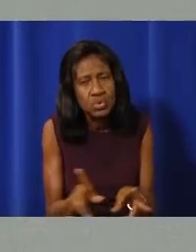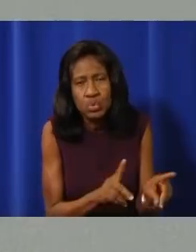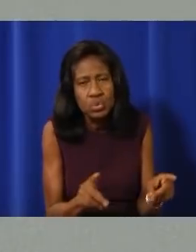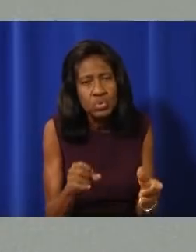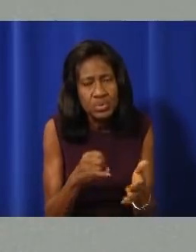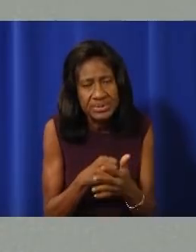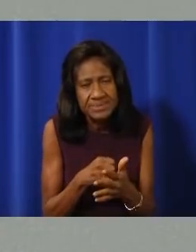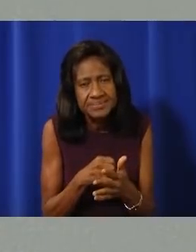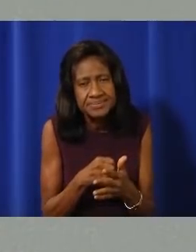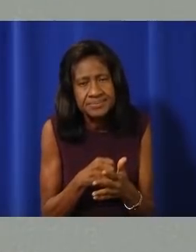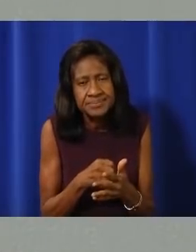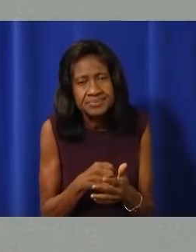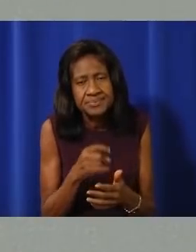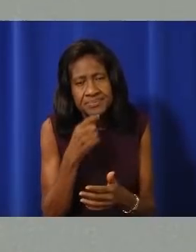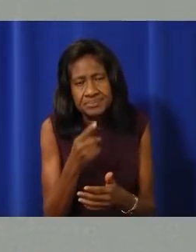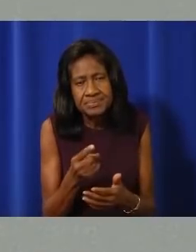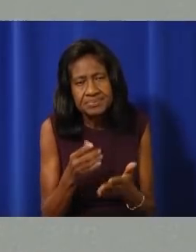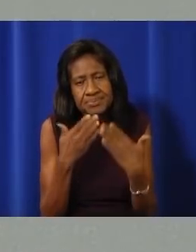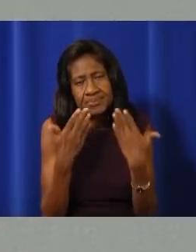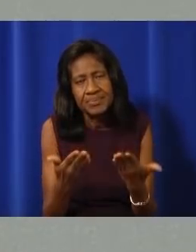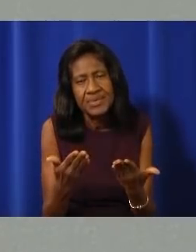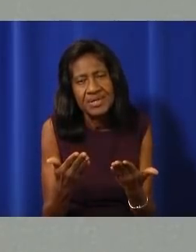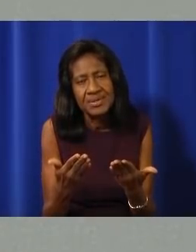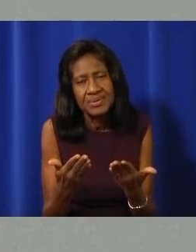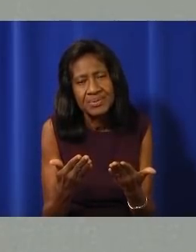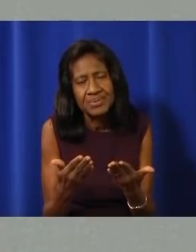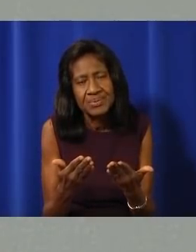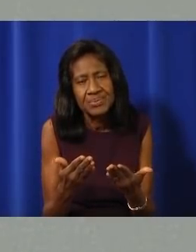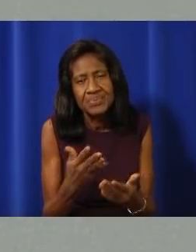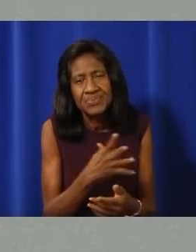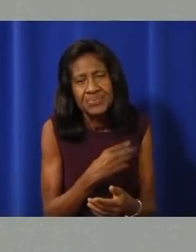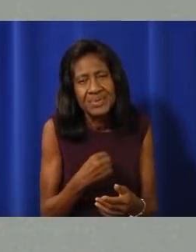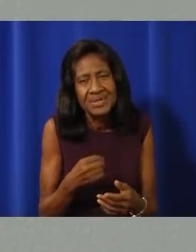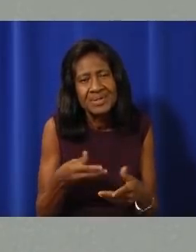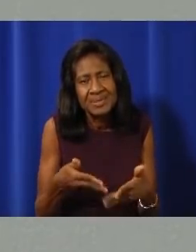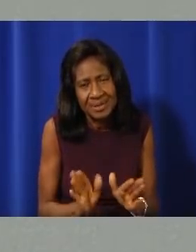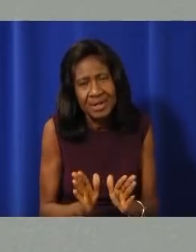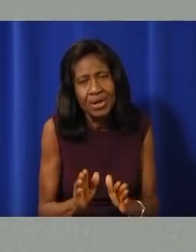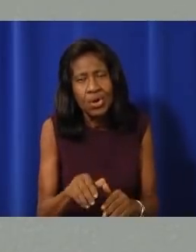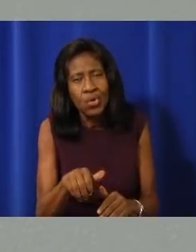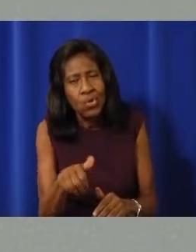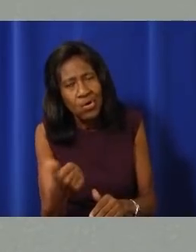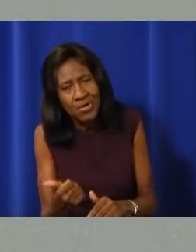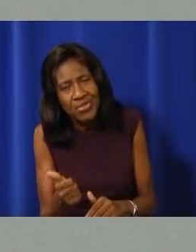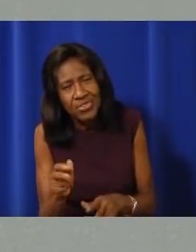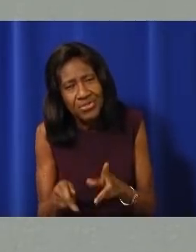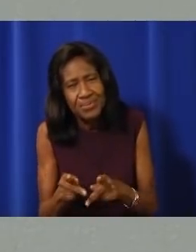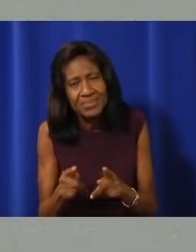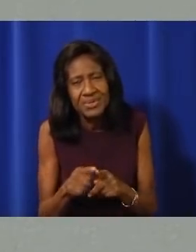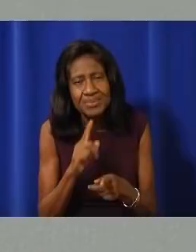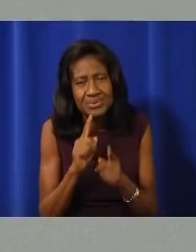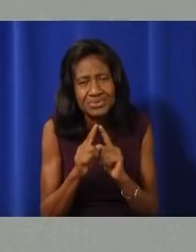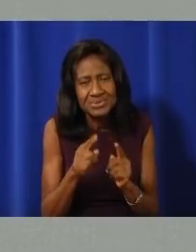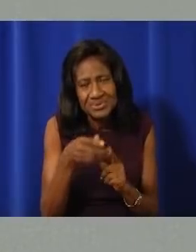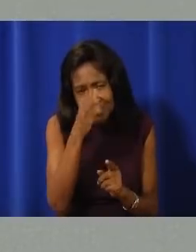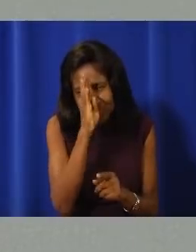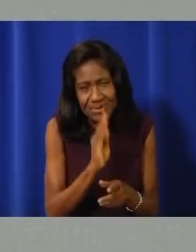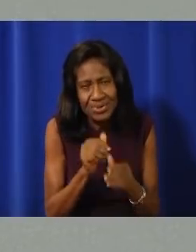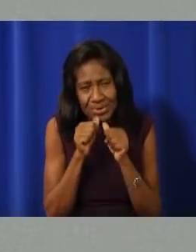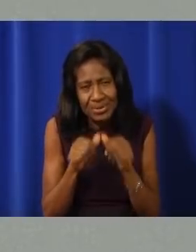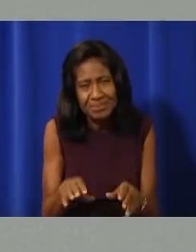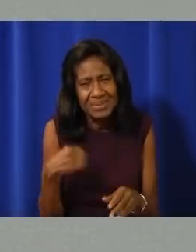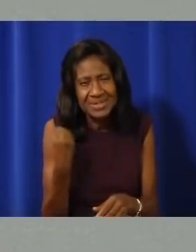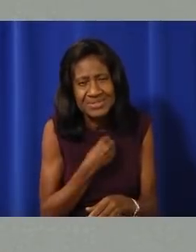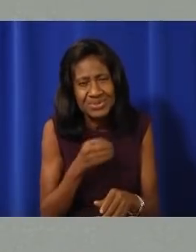I think at that point I will say thank you very much, and I will let the rest of my colleagues speak. But I want to say God bless our